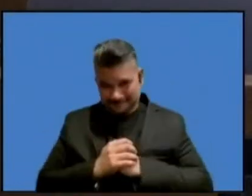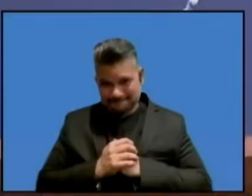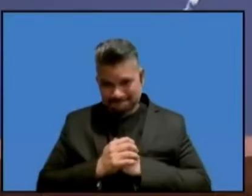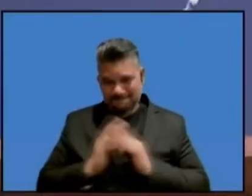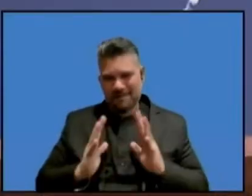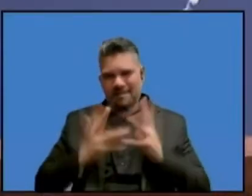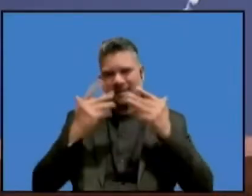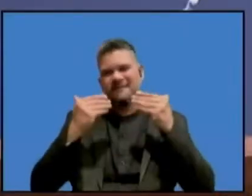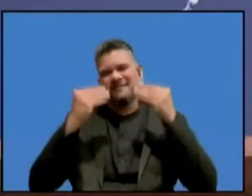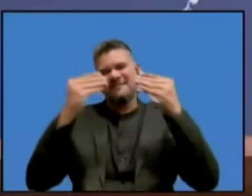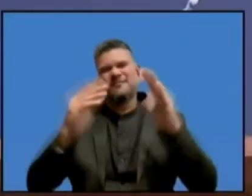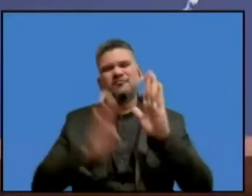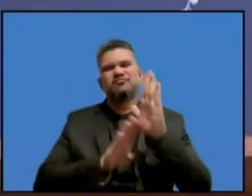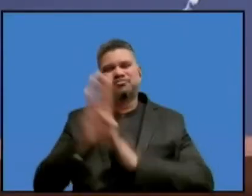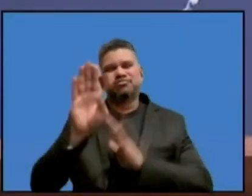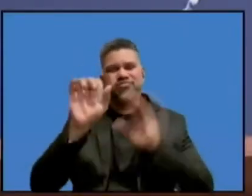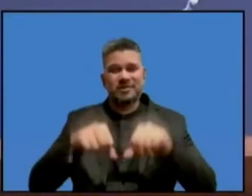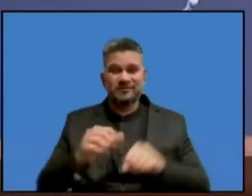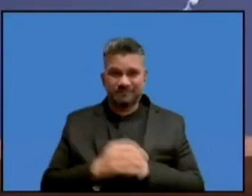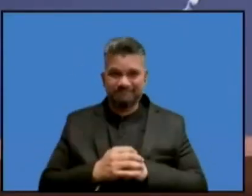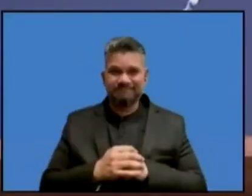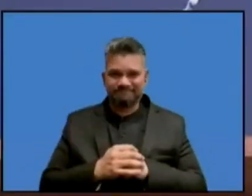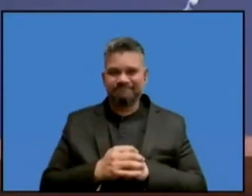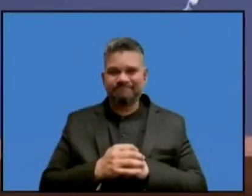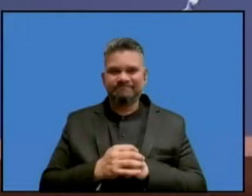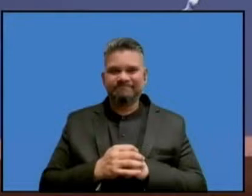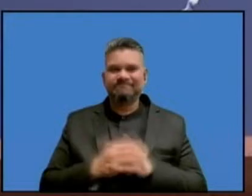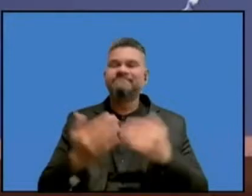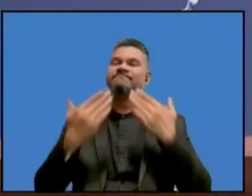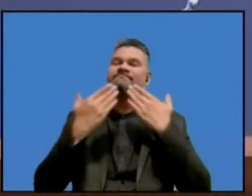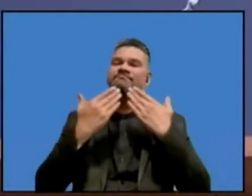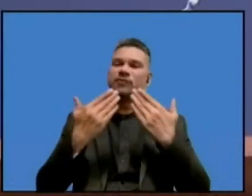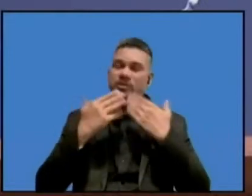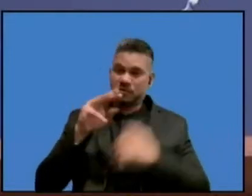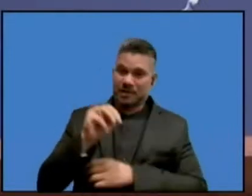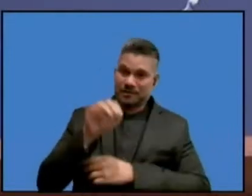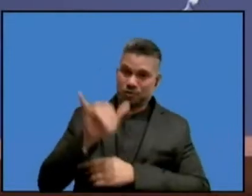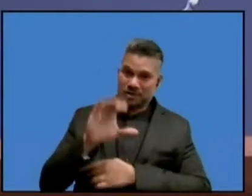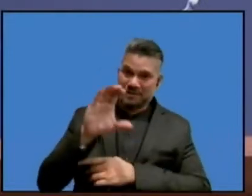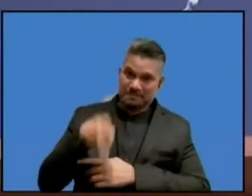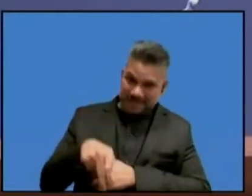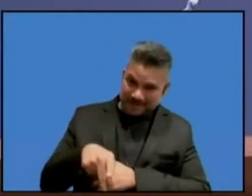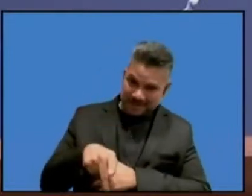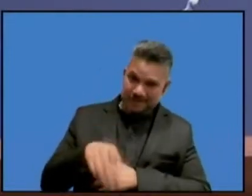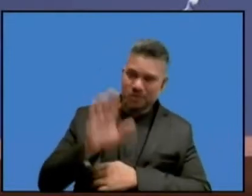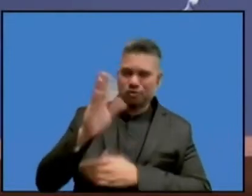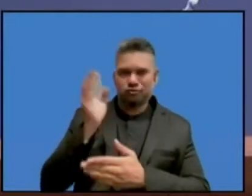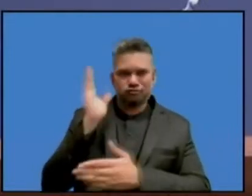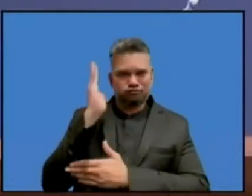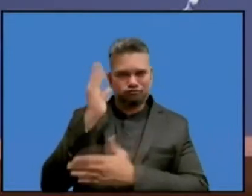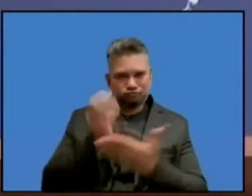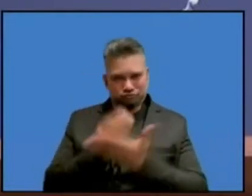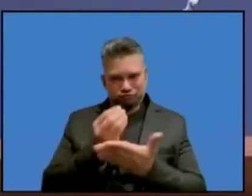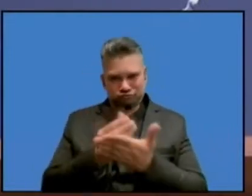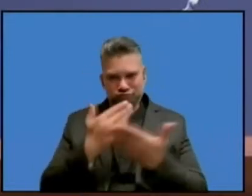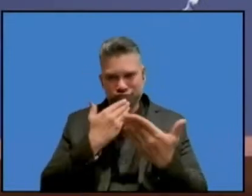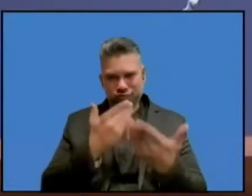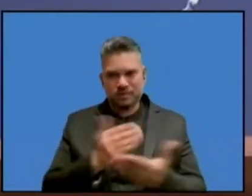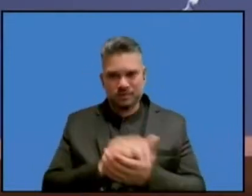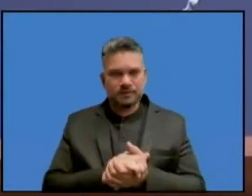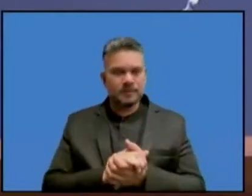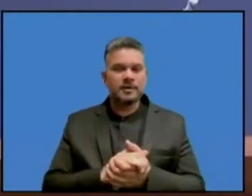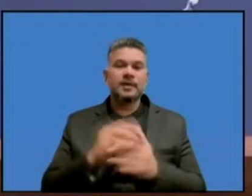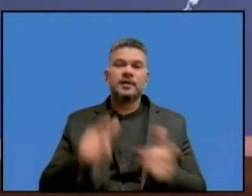Yeah, thank you, my MYCP, for your statement. And now I invite the Asia Displacement